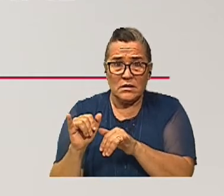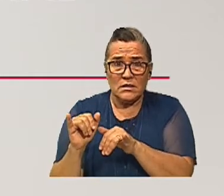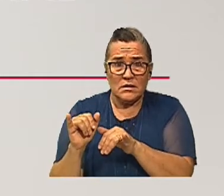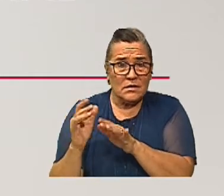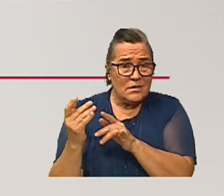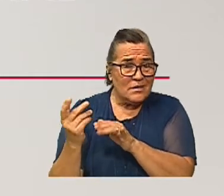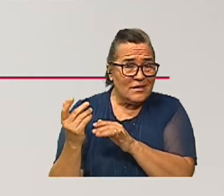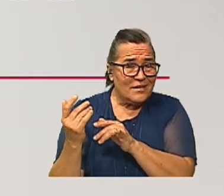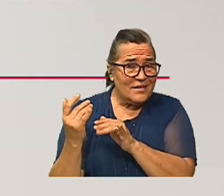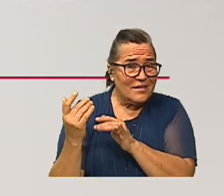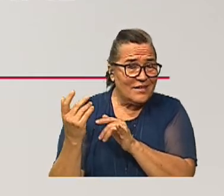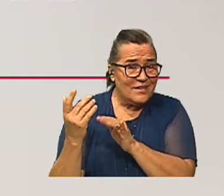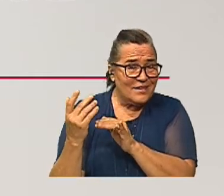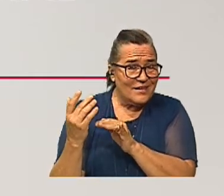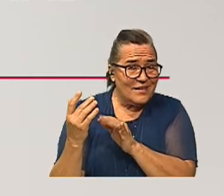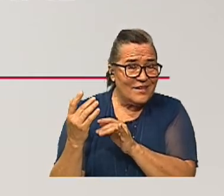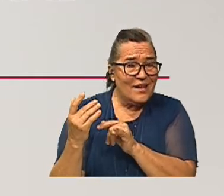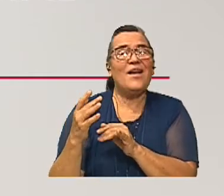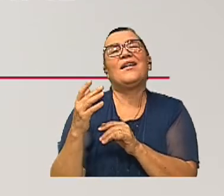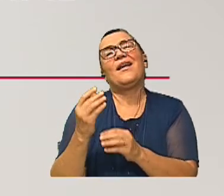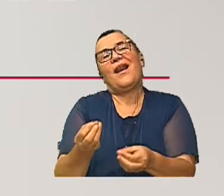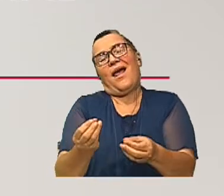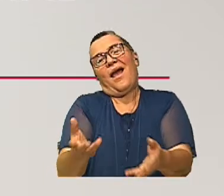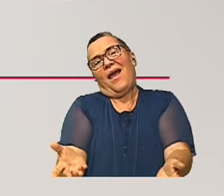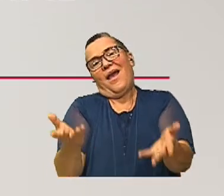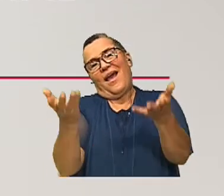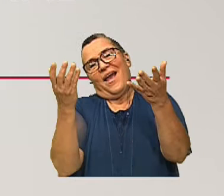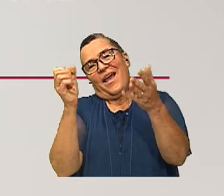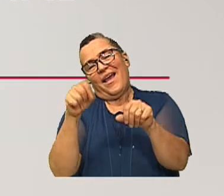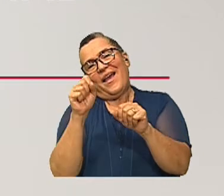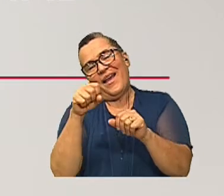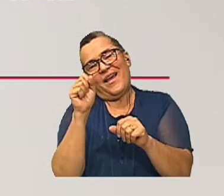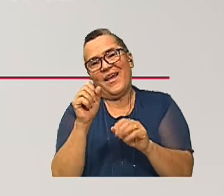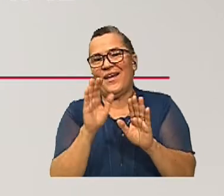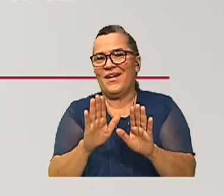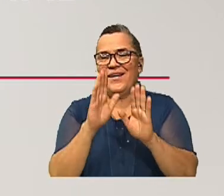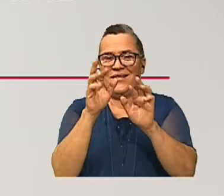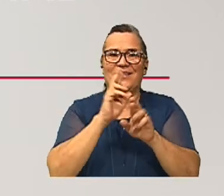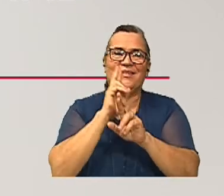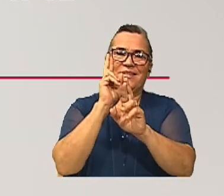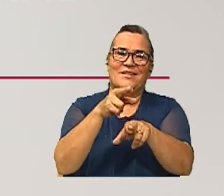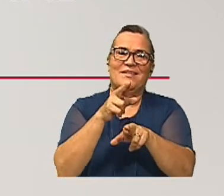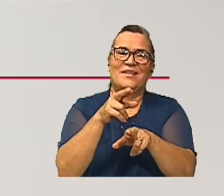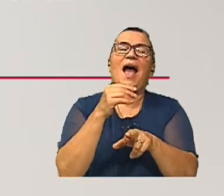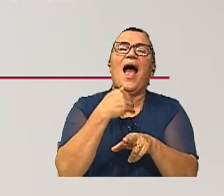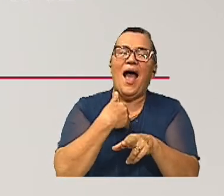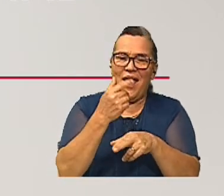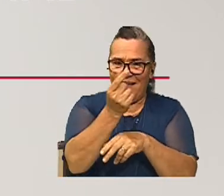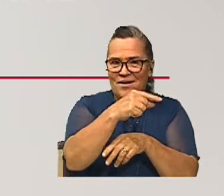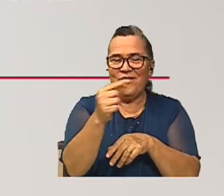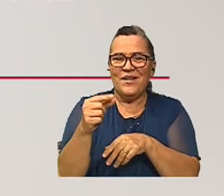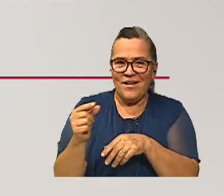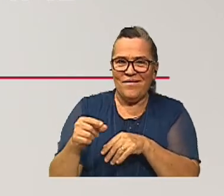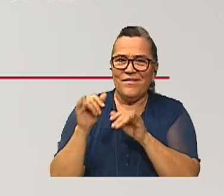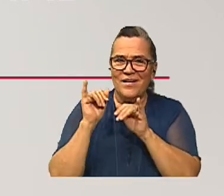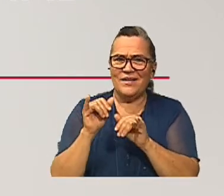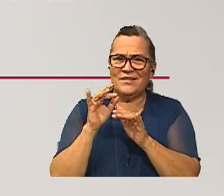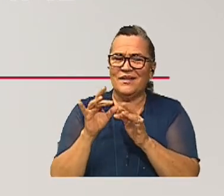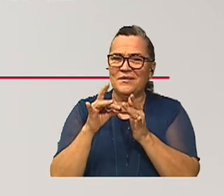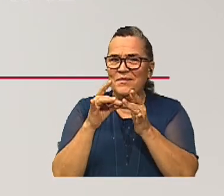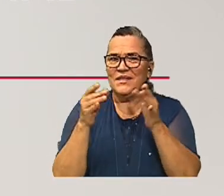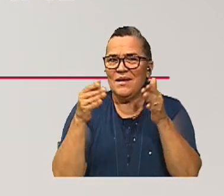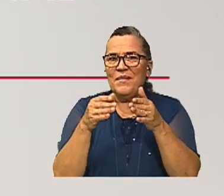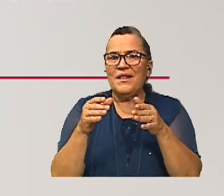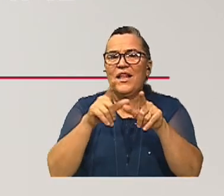Okay, let me see. Of course. Great answer. There are rivers, especially the